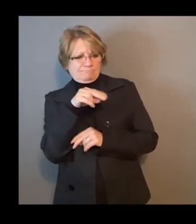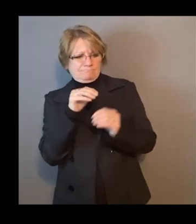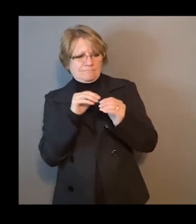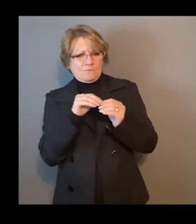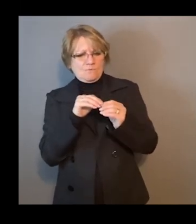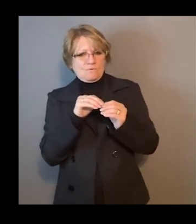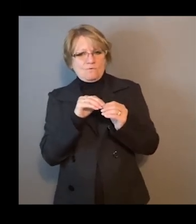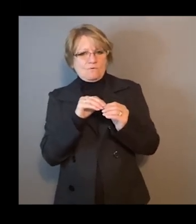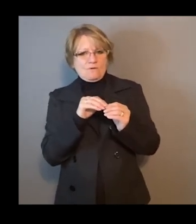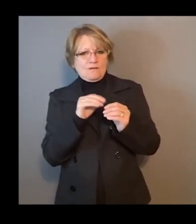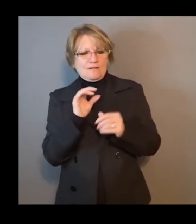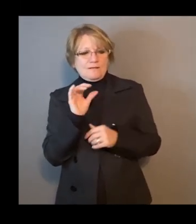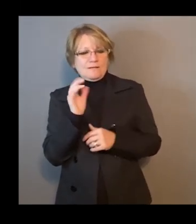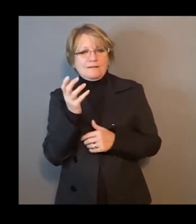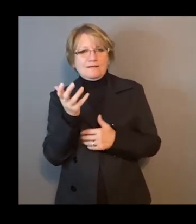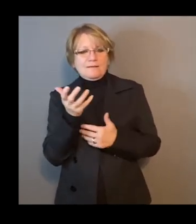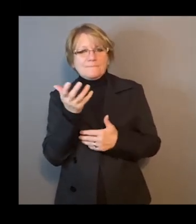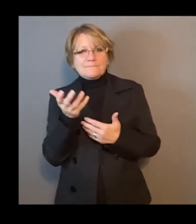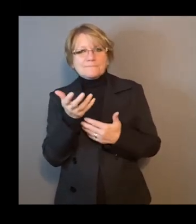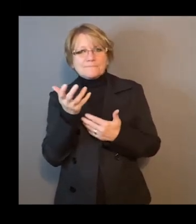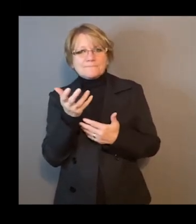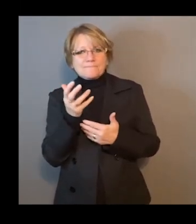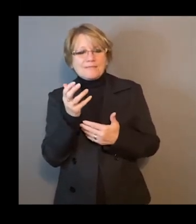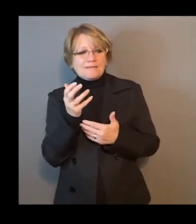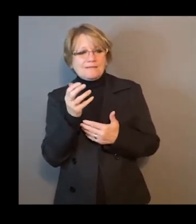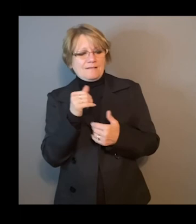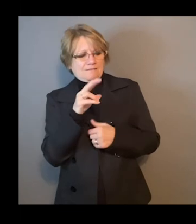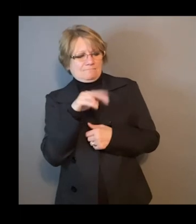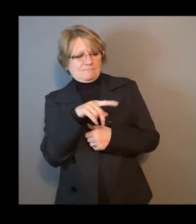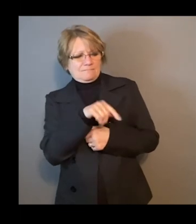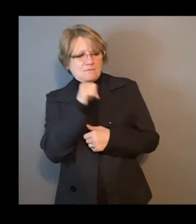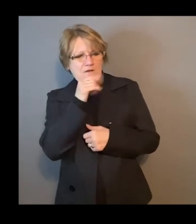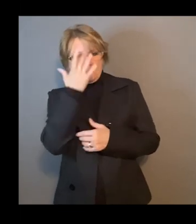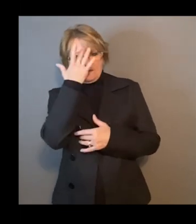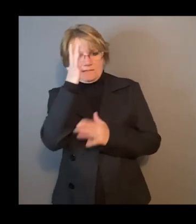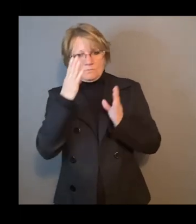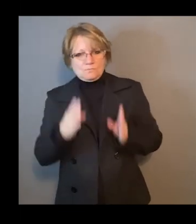look, like they're not an intellectual.